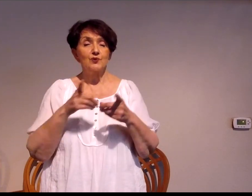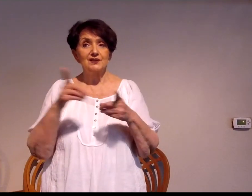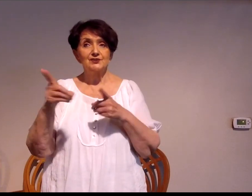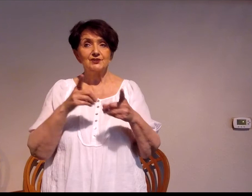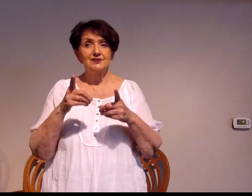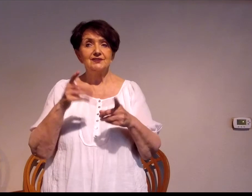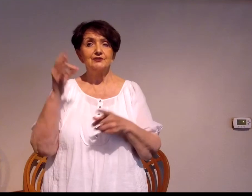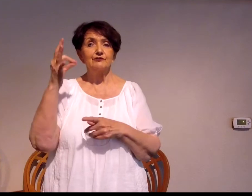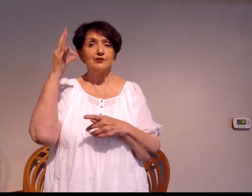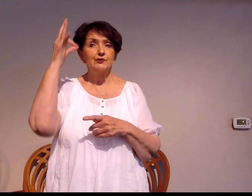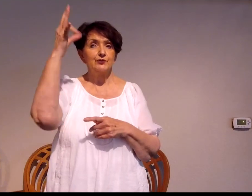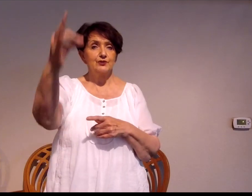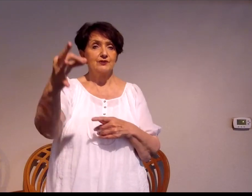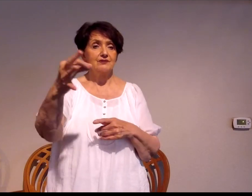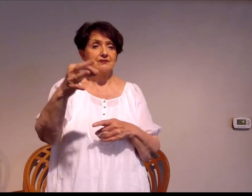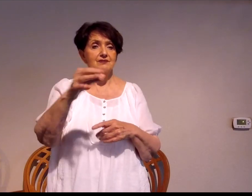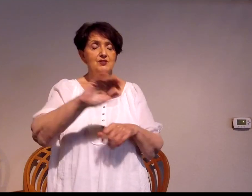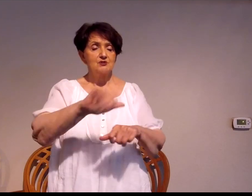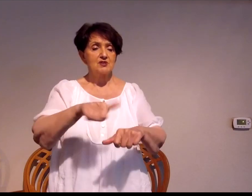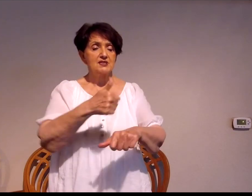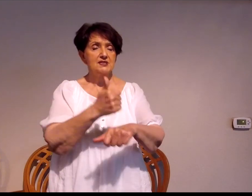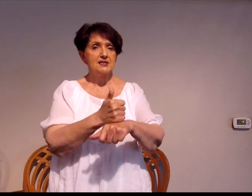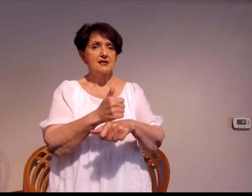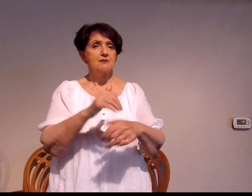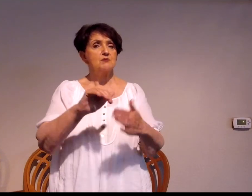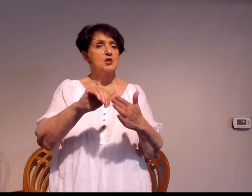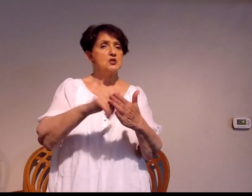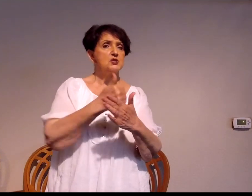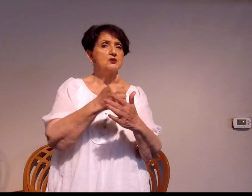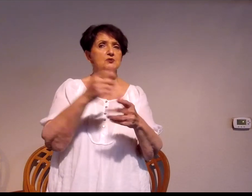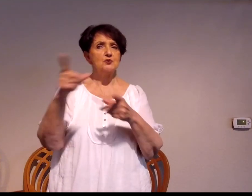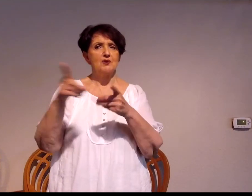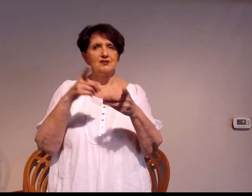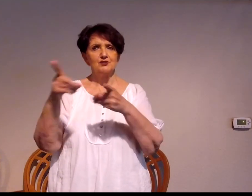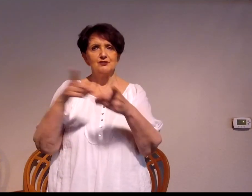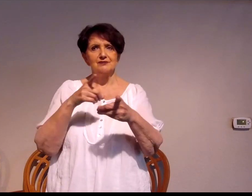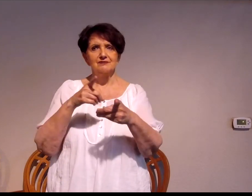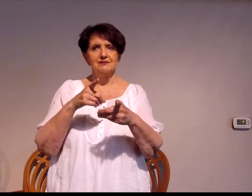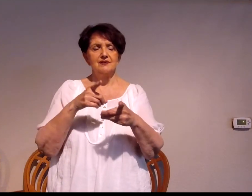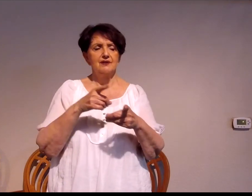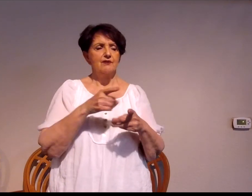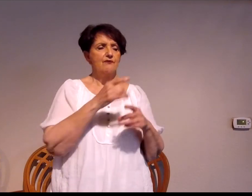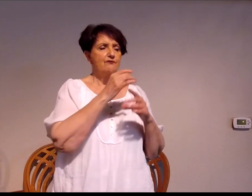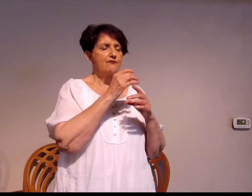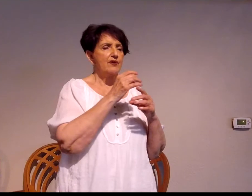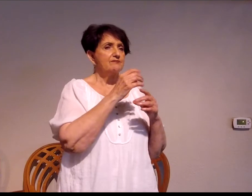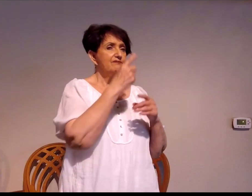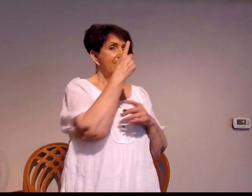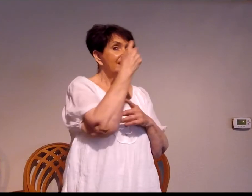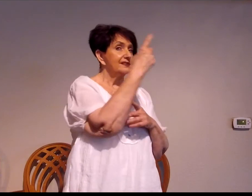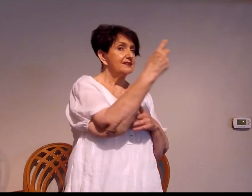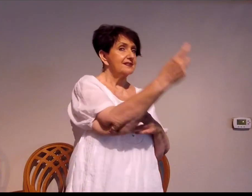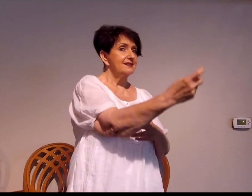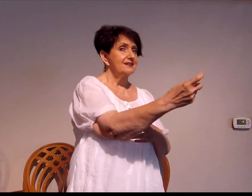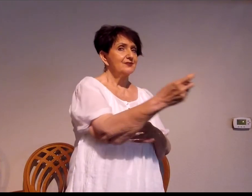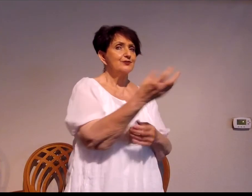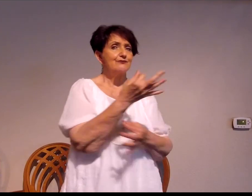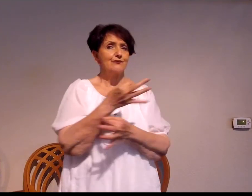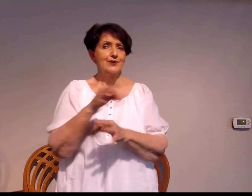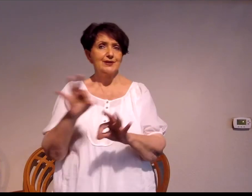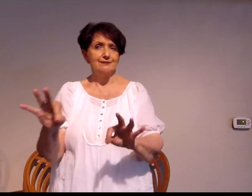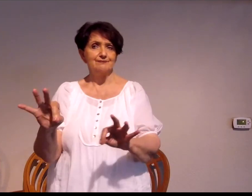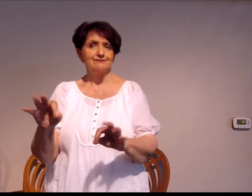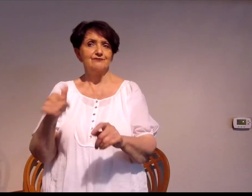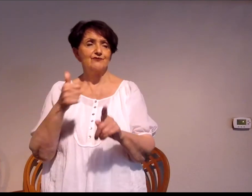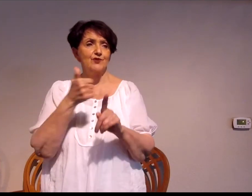course. We can go from fantasy to freedom for ourselves, for